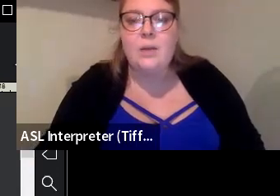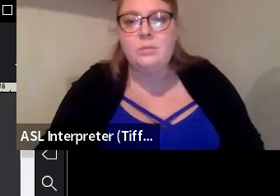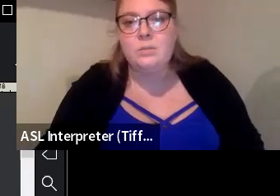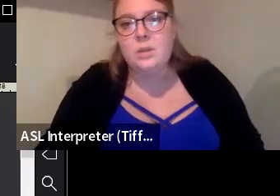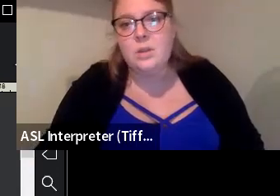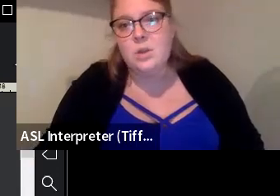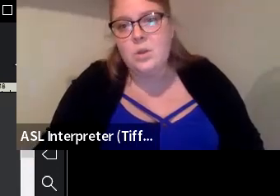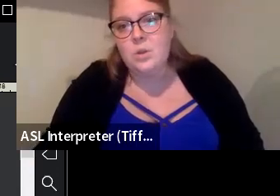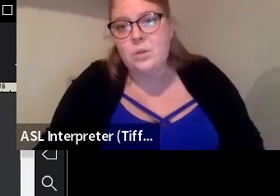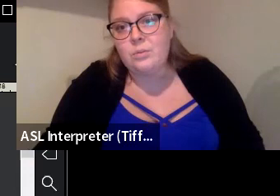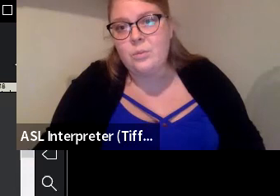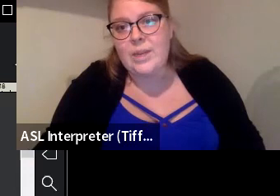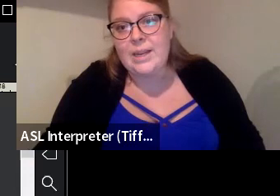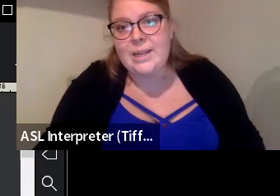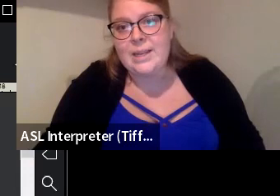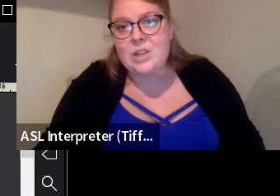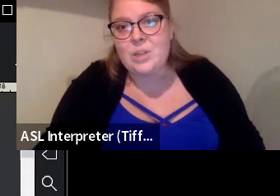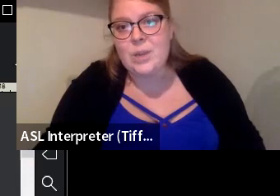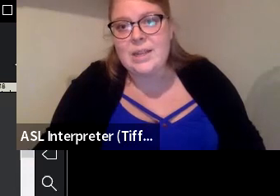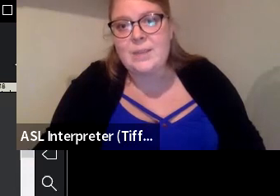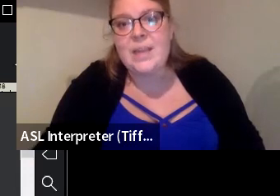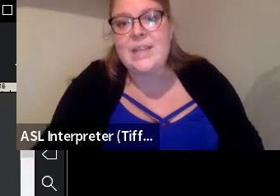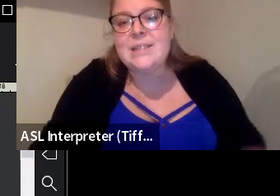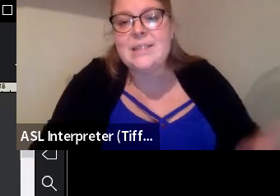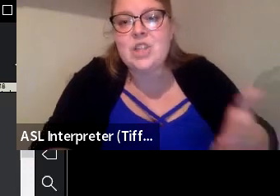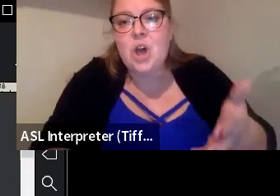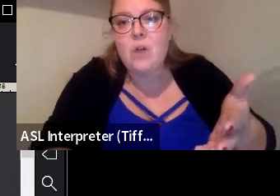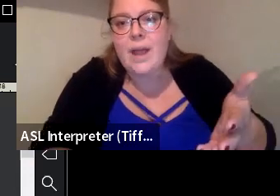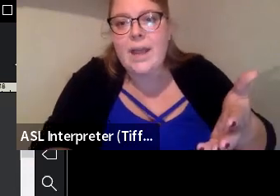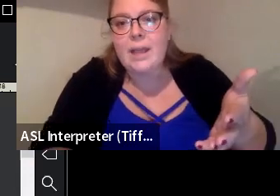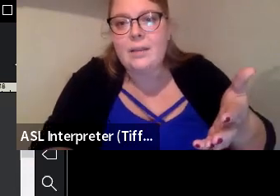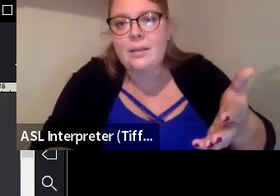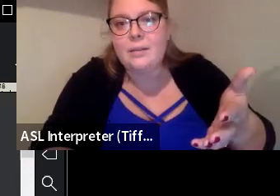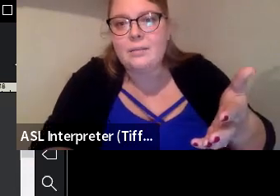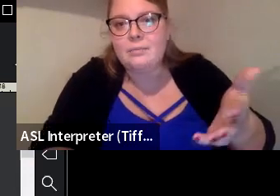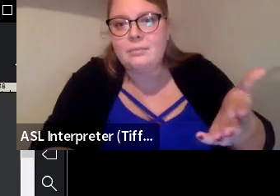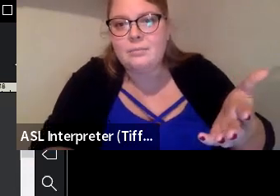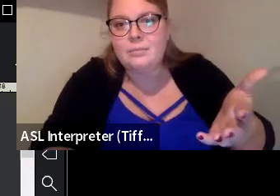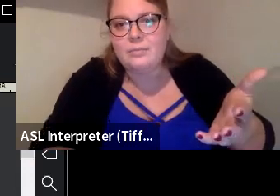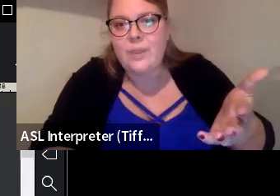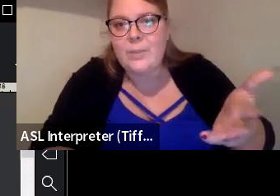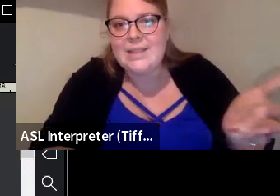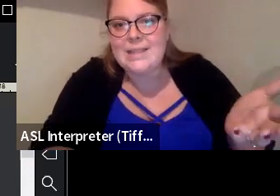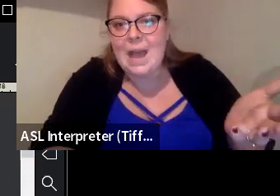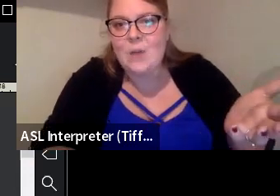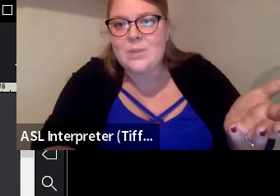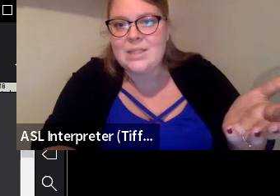I'm sorry, I couldn't hear the last part of what you said, need to be considering, and then I couldn't hear that last word.